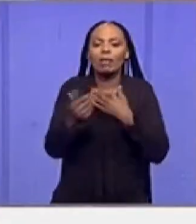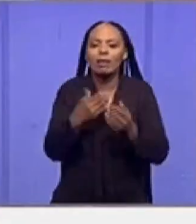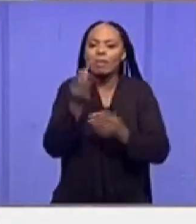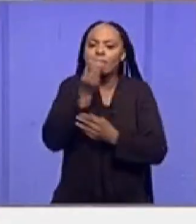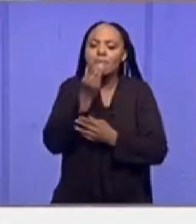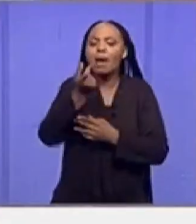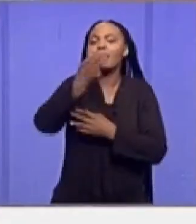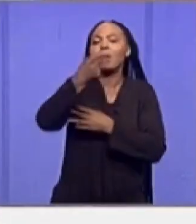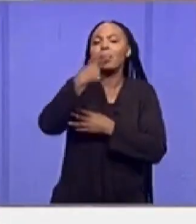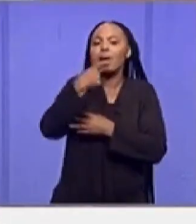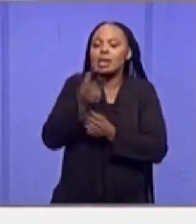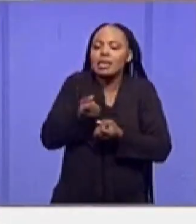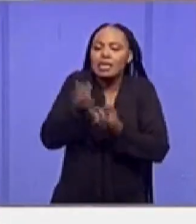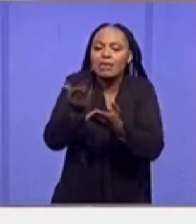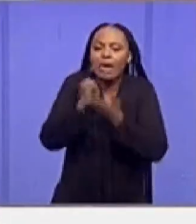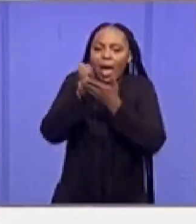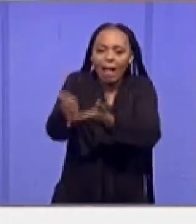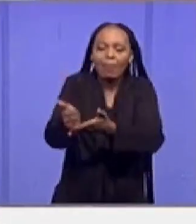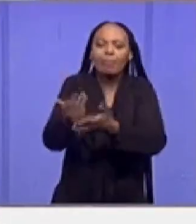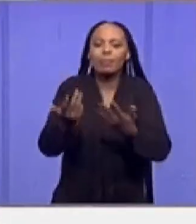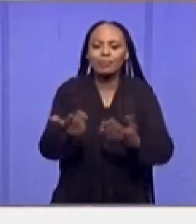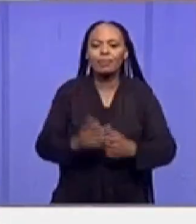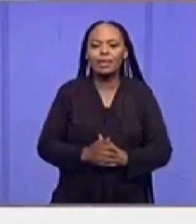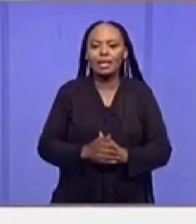taking medication for them, and then